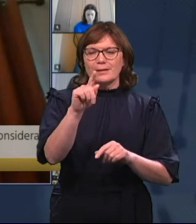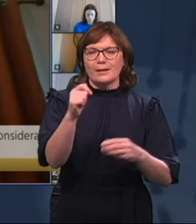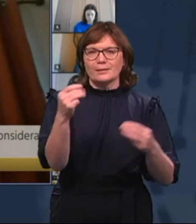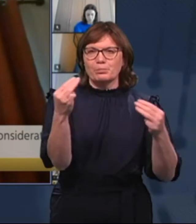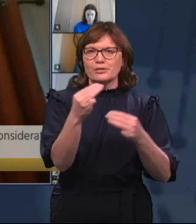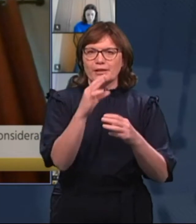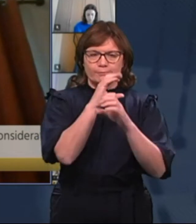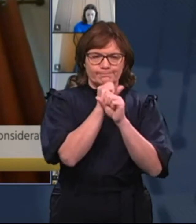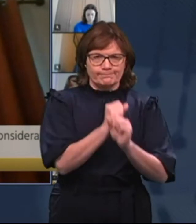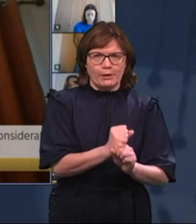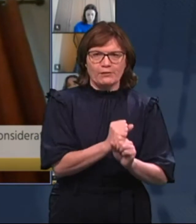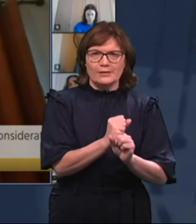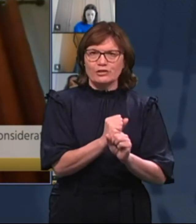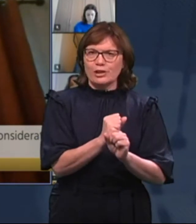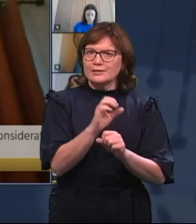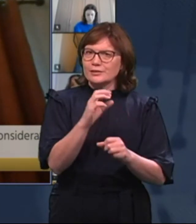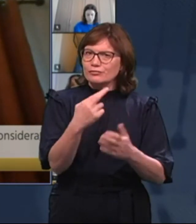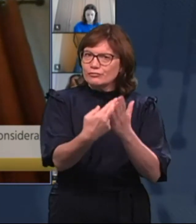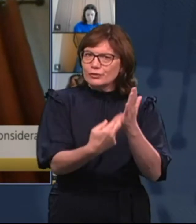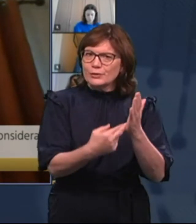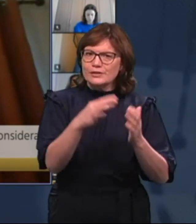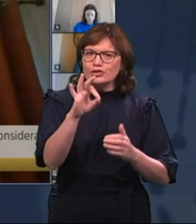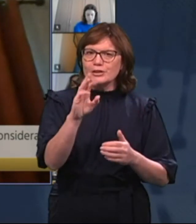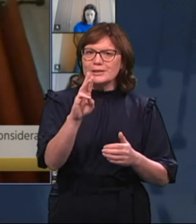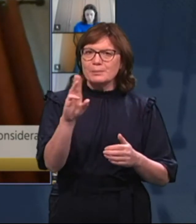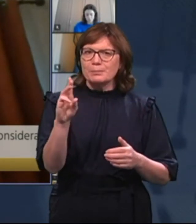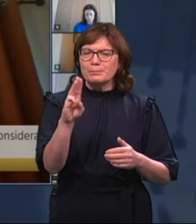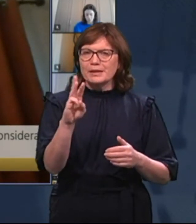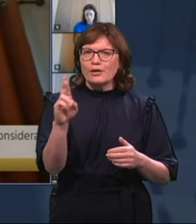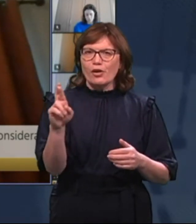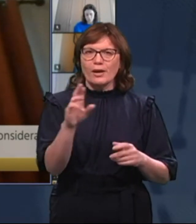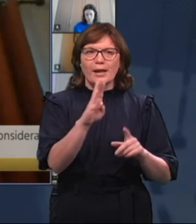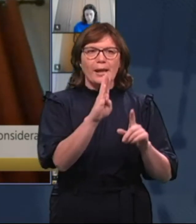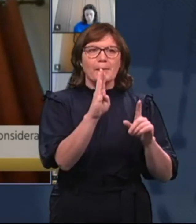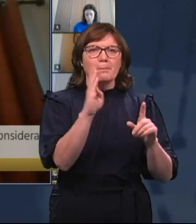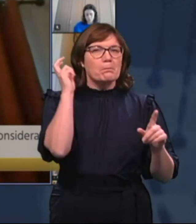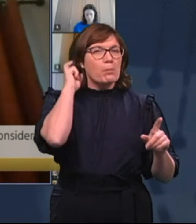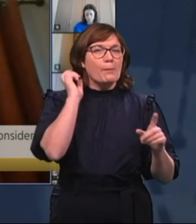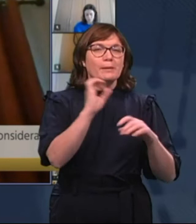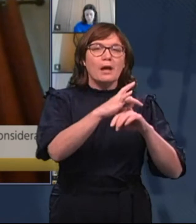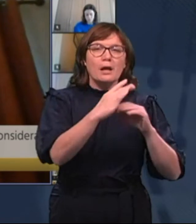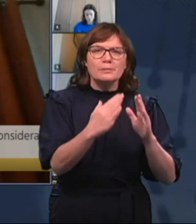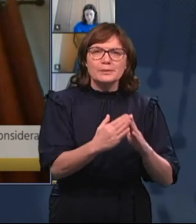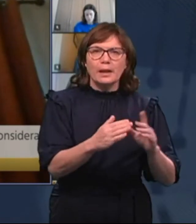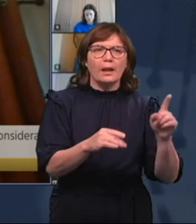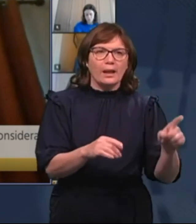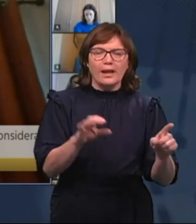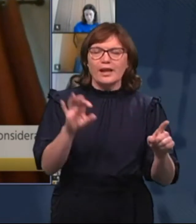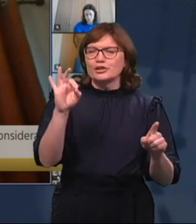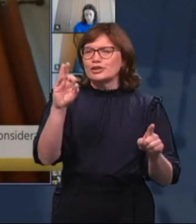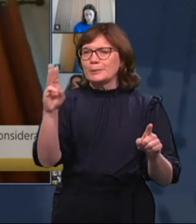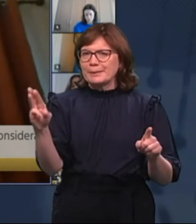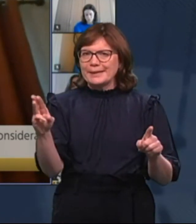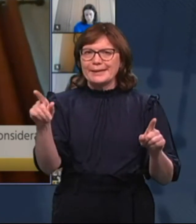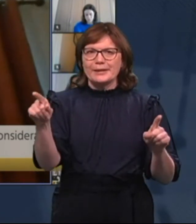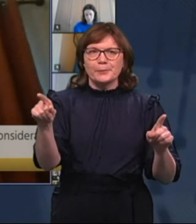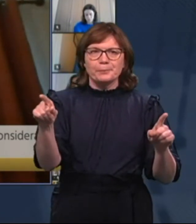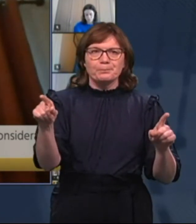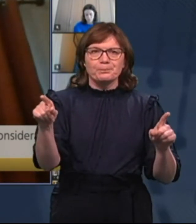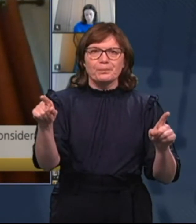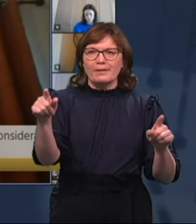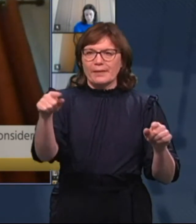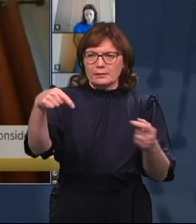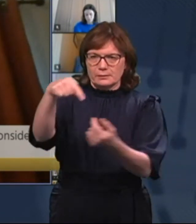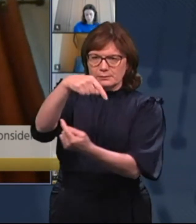with Beaumont Hospital and liaising with there. And then the GP, you have all these pieces, and they're all moving around, but there's no